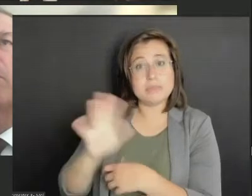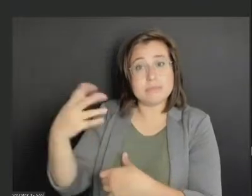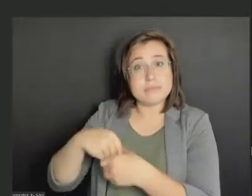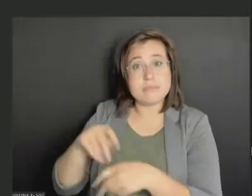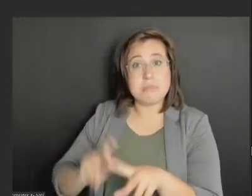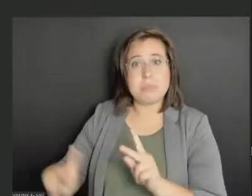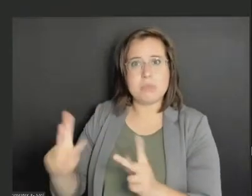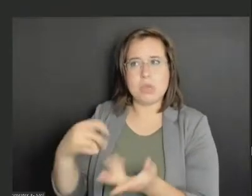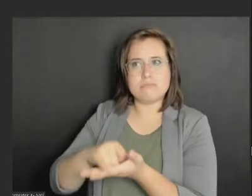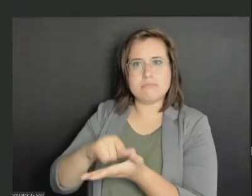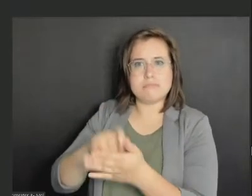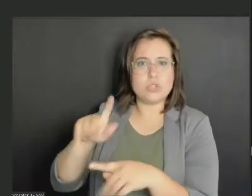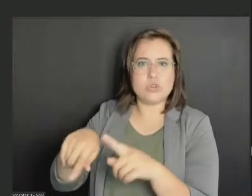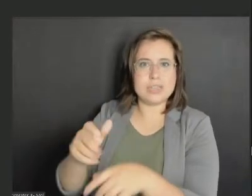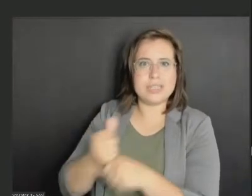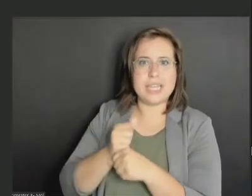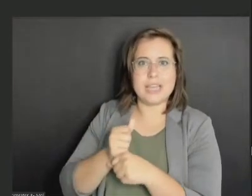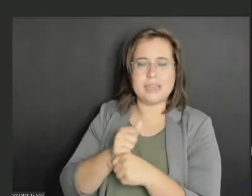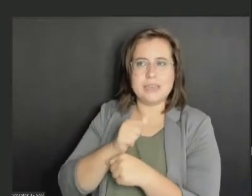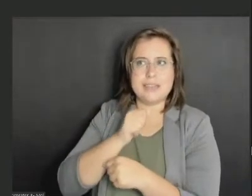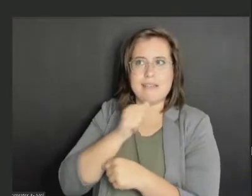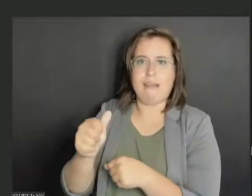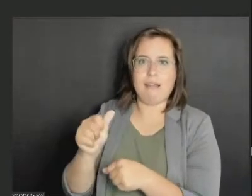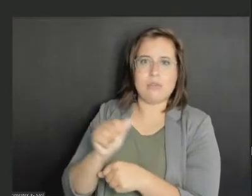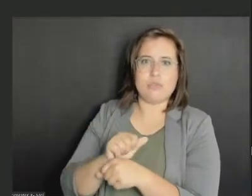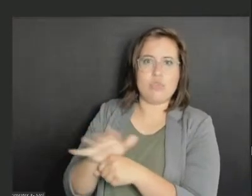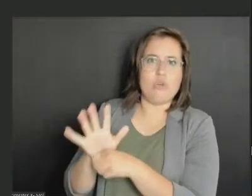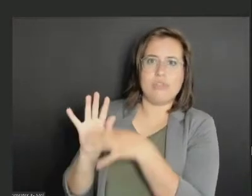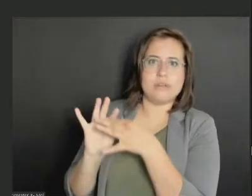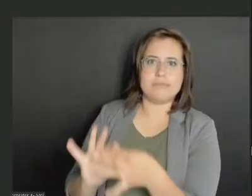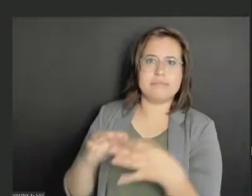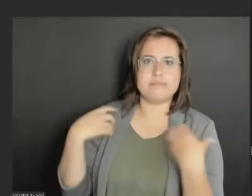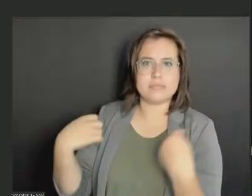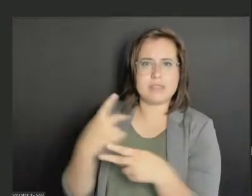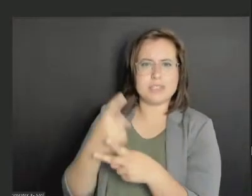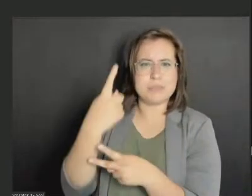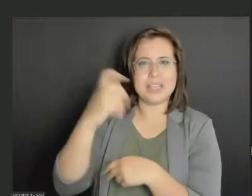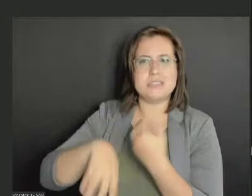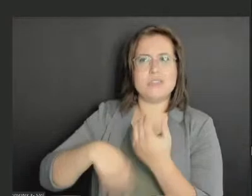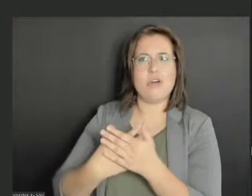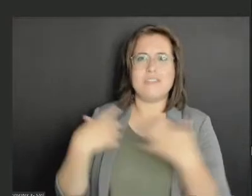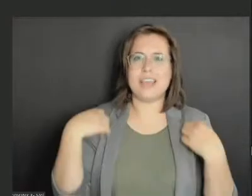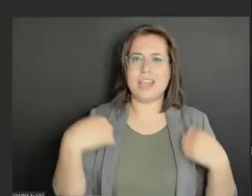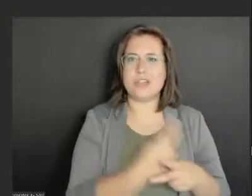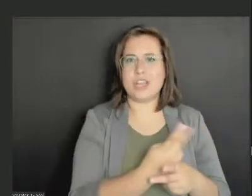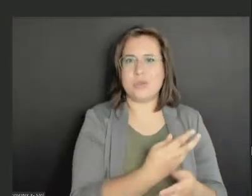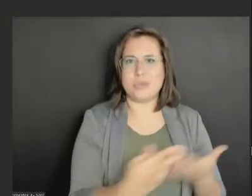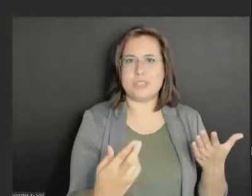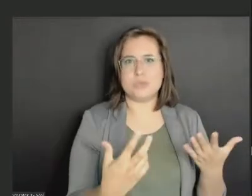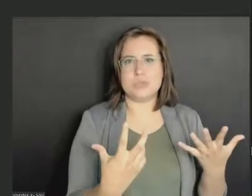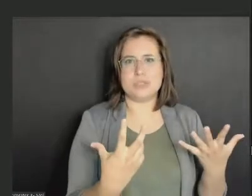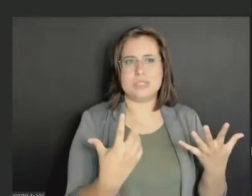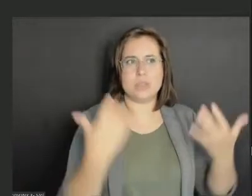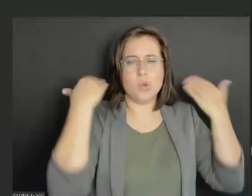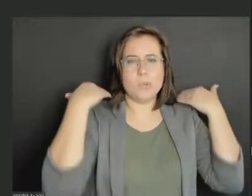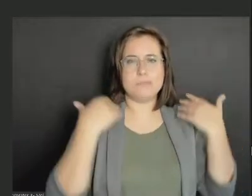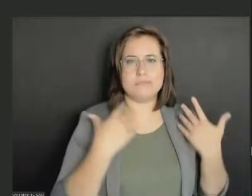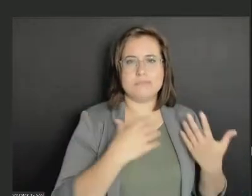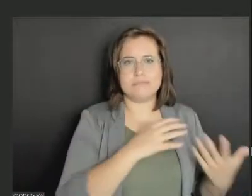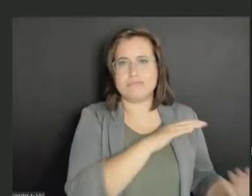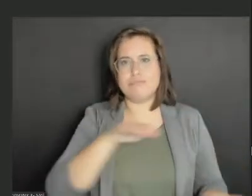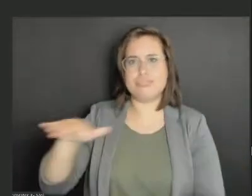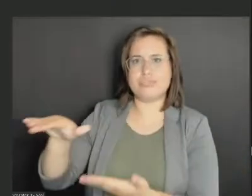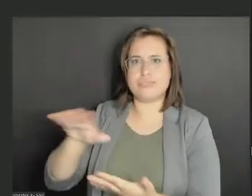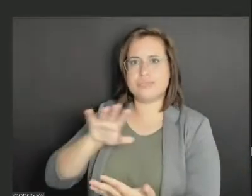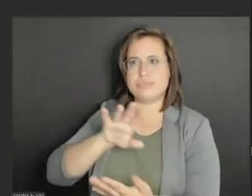get non-COVID related healthcare because all of our healthcare resources were being allocated towards COVID. So